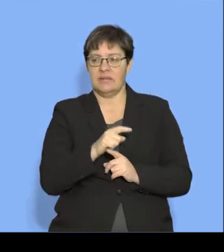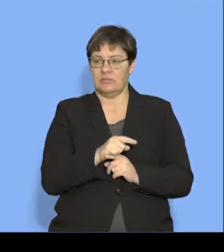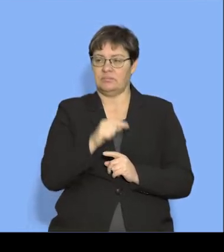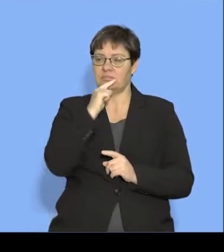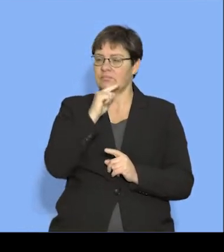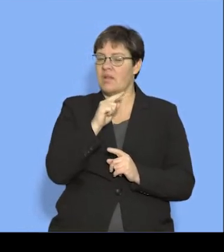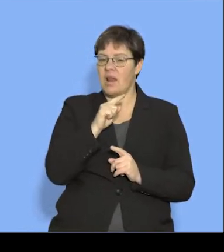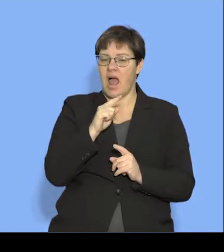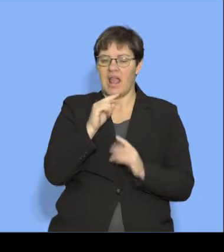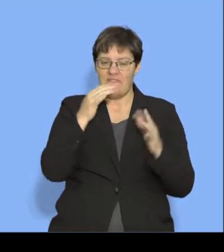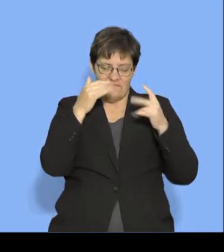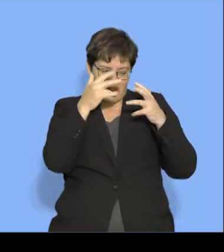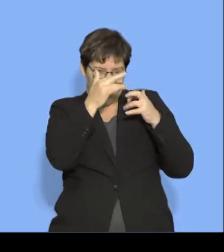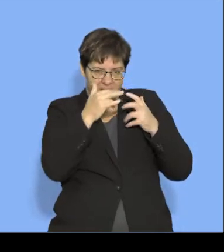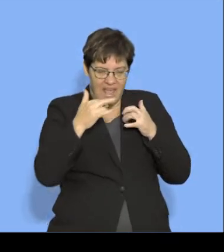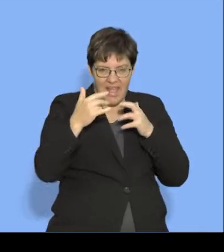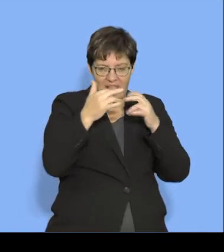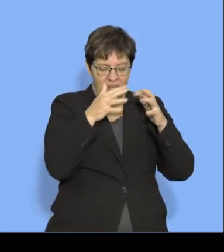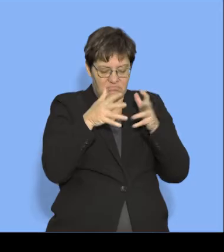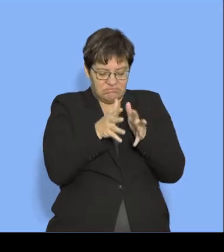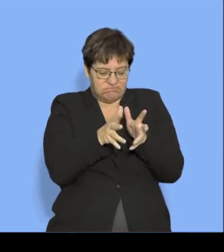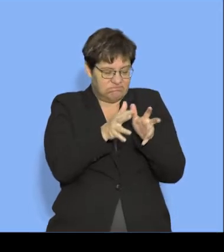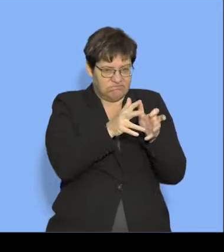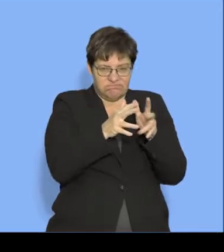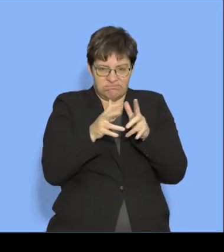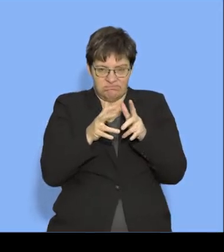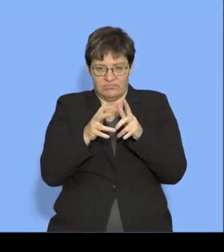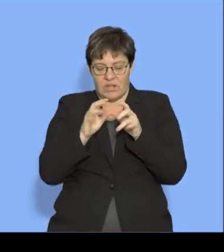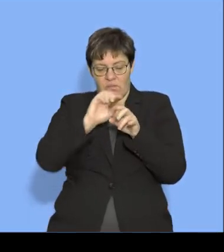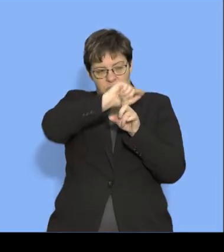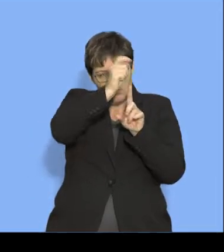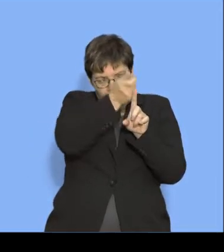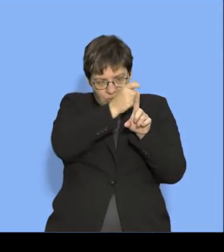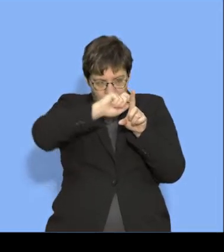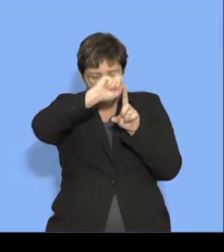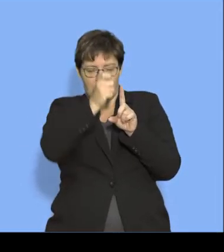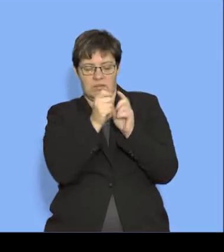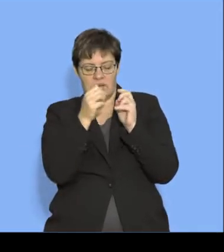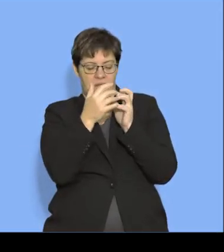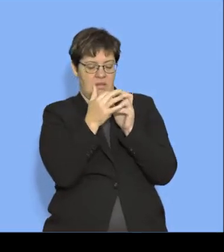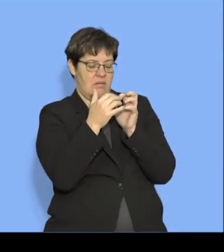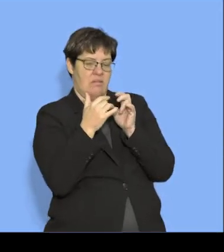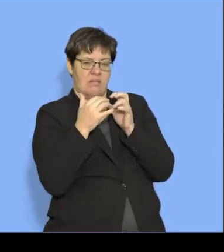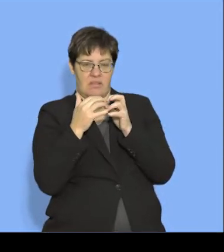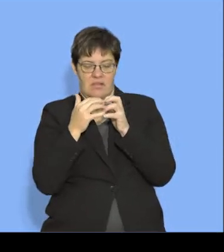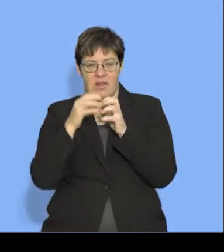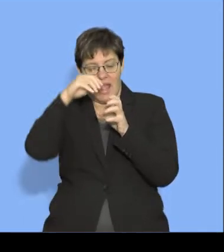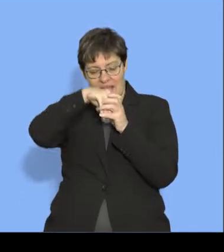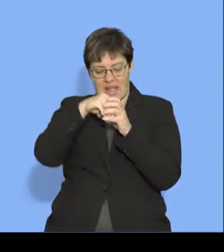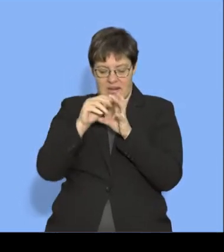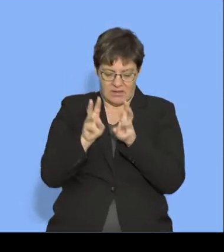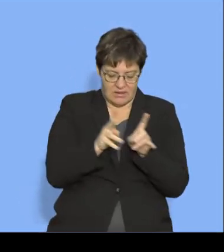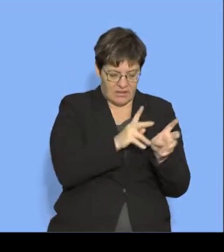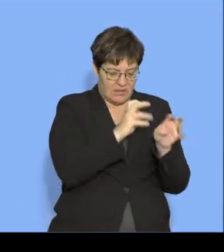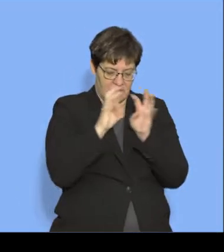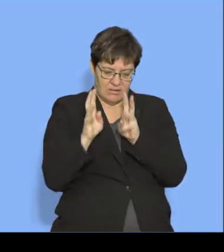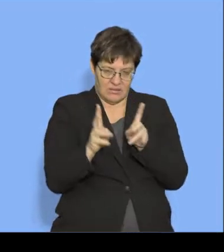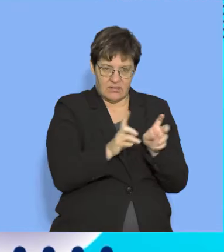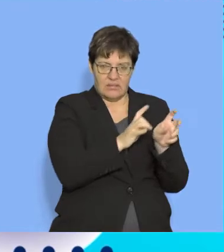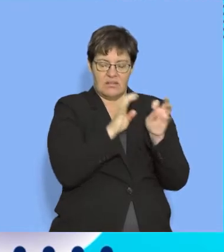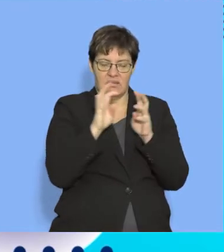They're basically finger-like projections that stick out from this tube into the internal lumen or